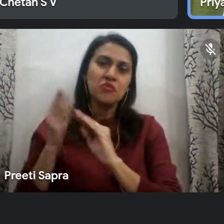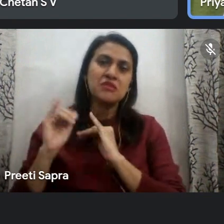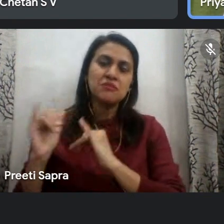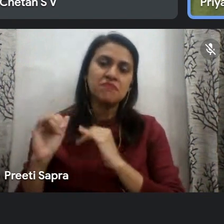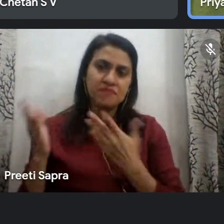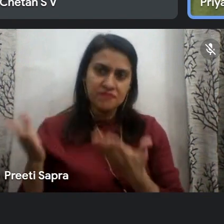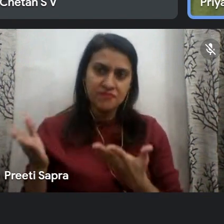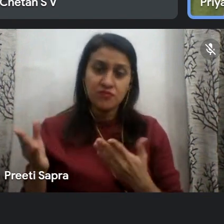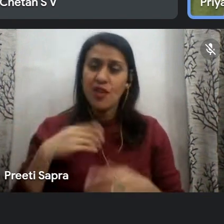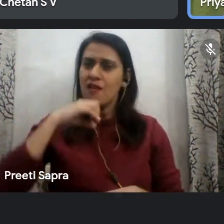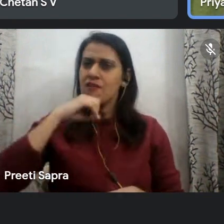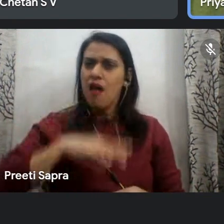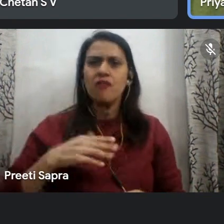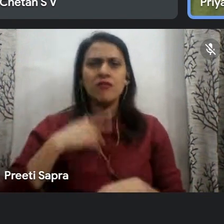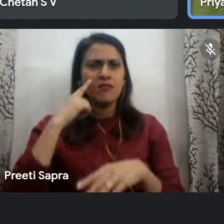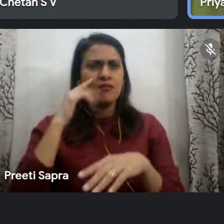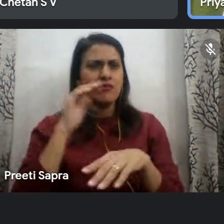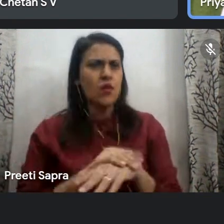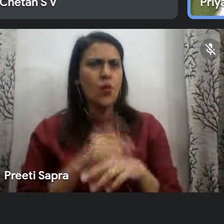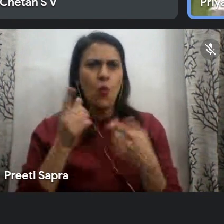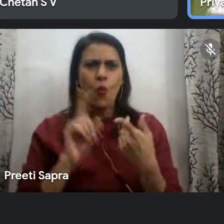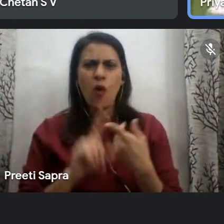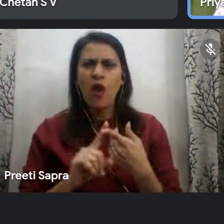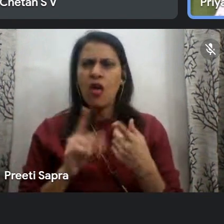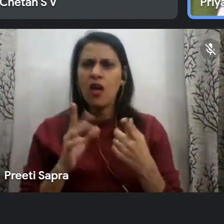to recognize or realize what was really going on.